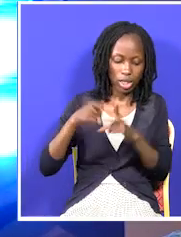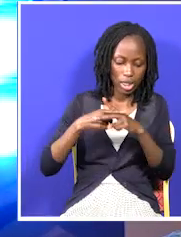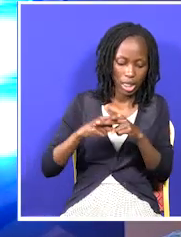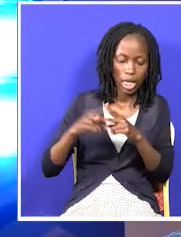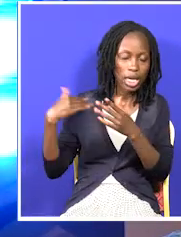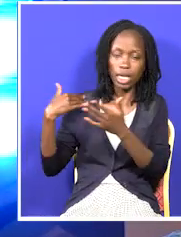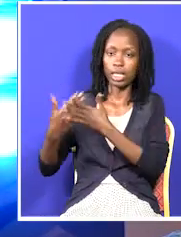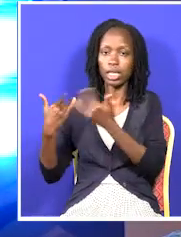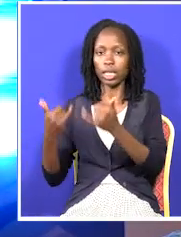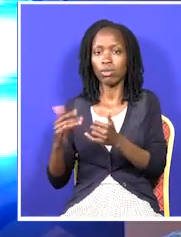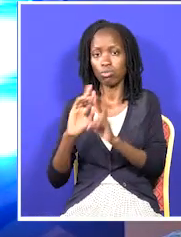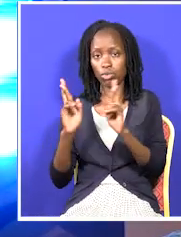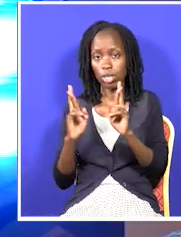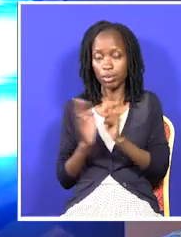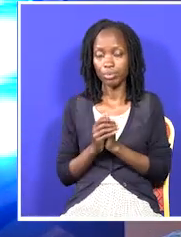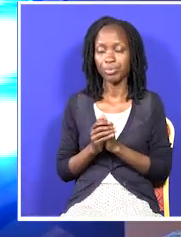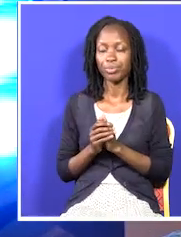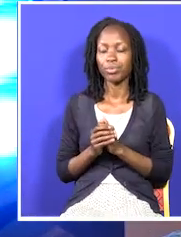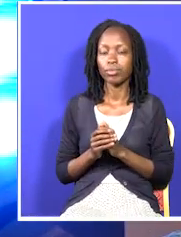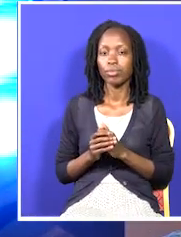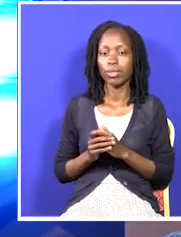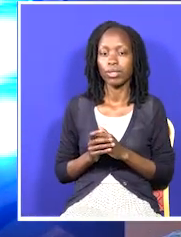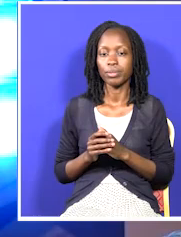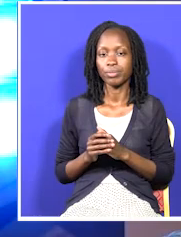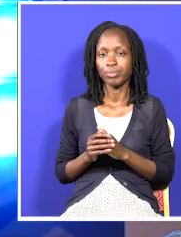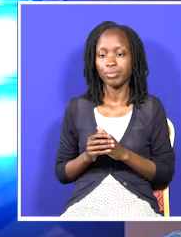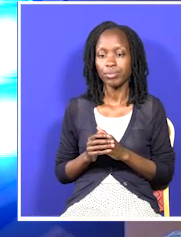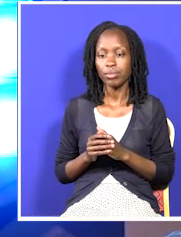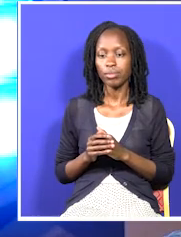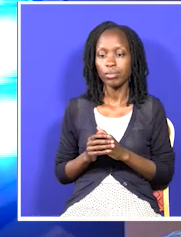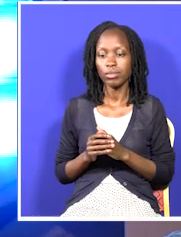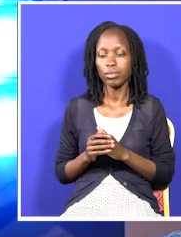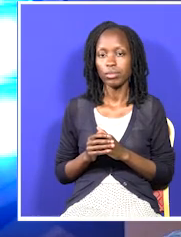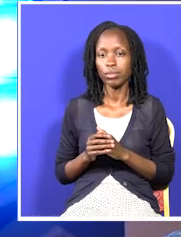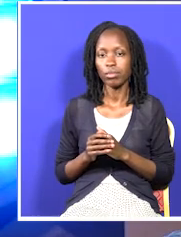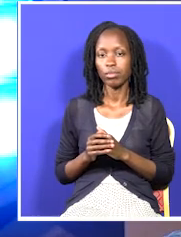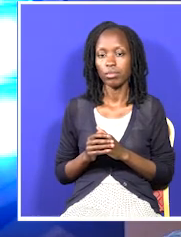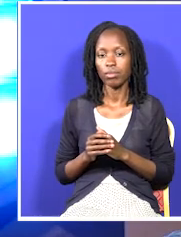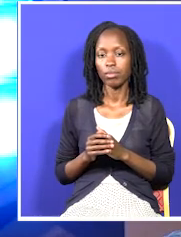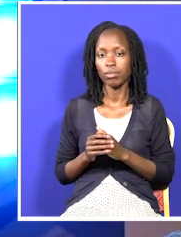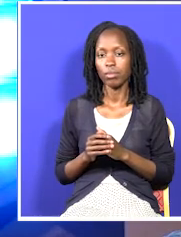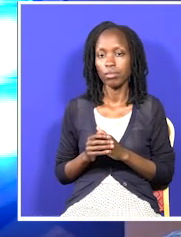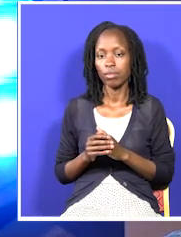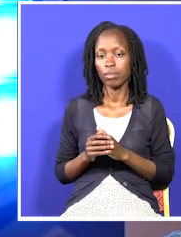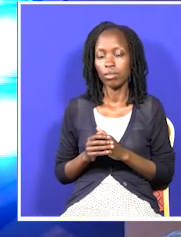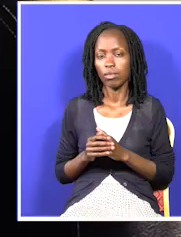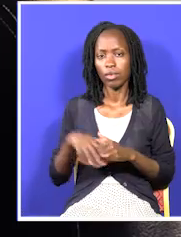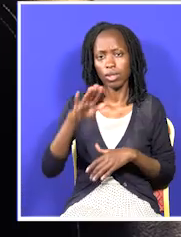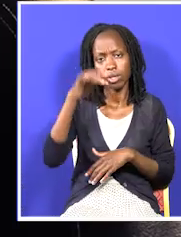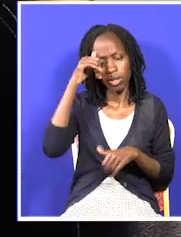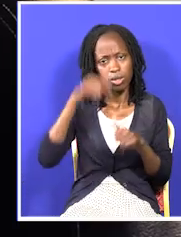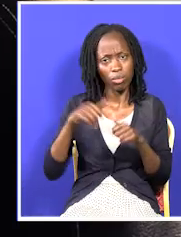to now. Are you ready for them? I believe that you can remember some. Okay, Reinhard. Yes. Do you remember